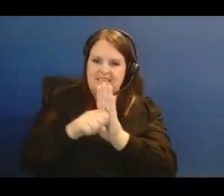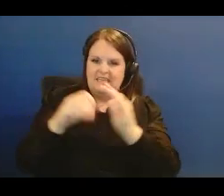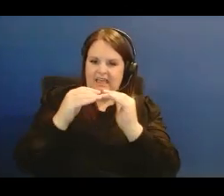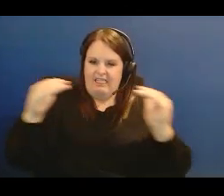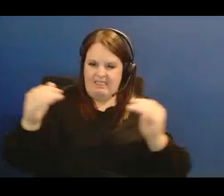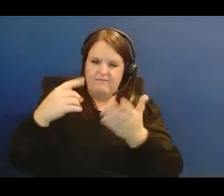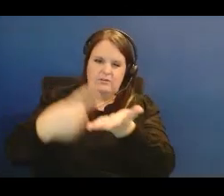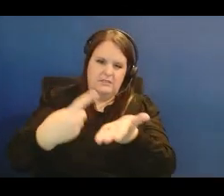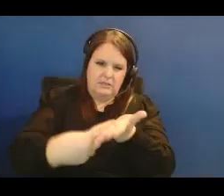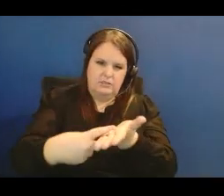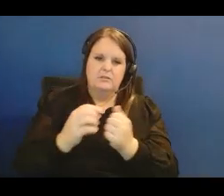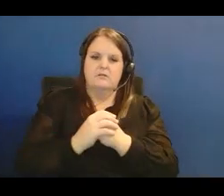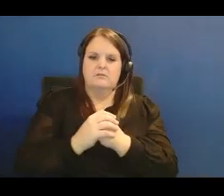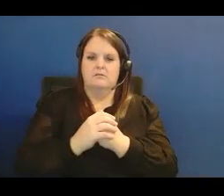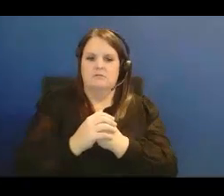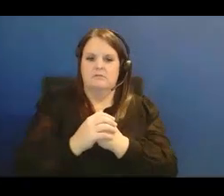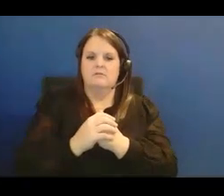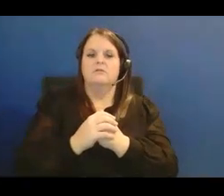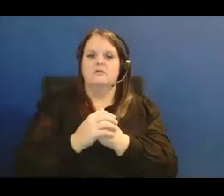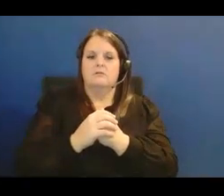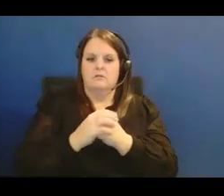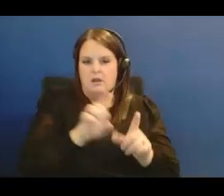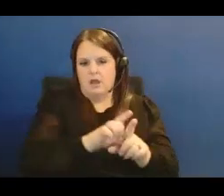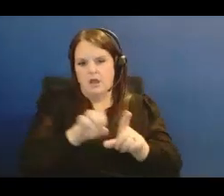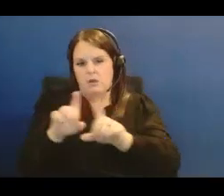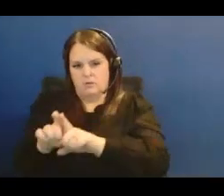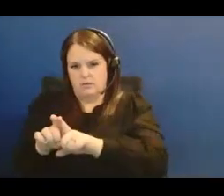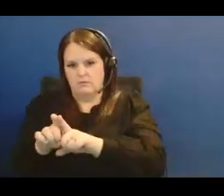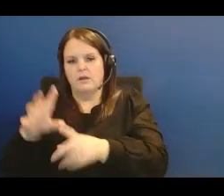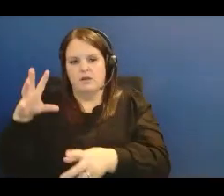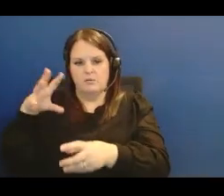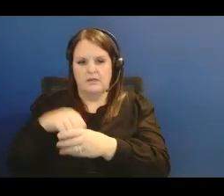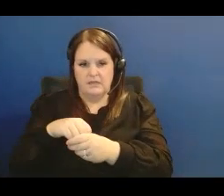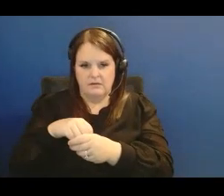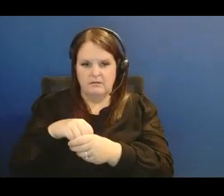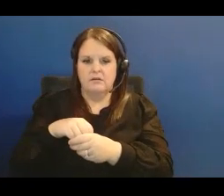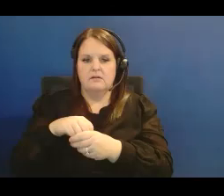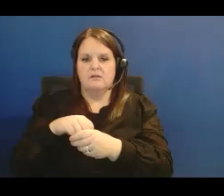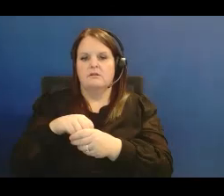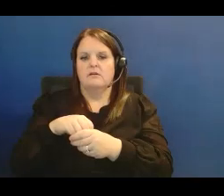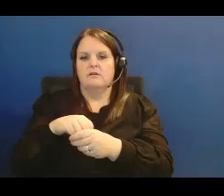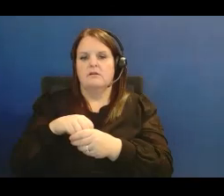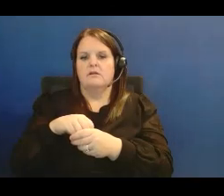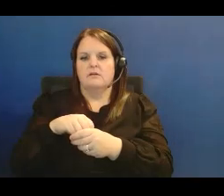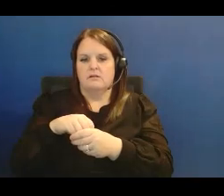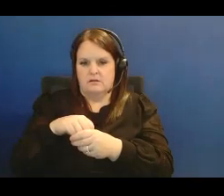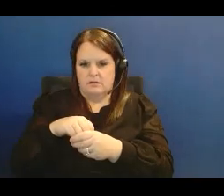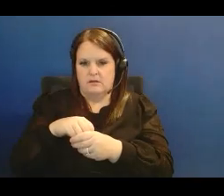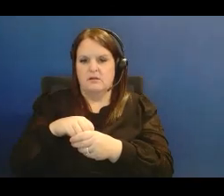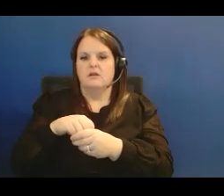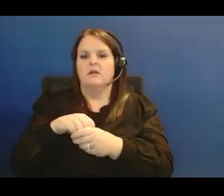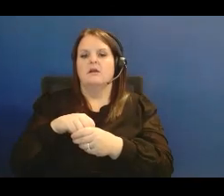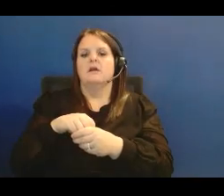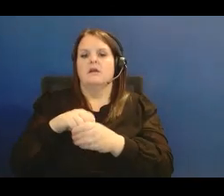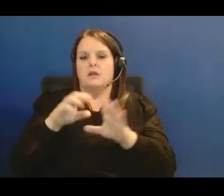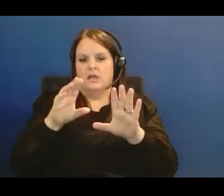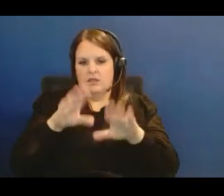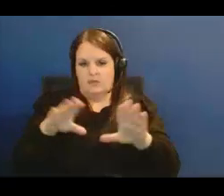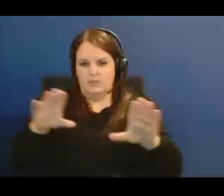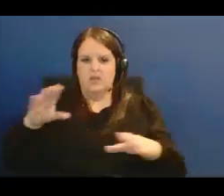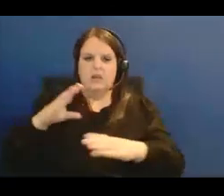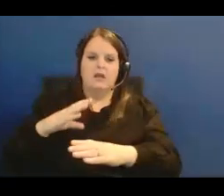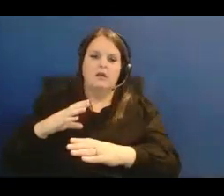discussion. I also participate in the Childhood Lead Poisoning Prevention Program, emergency